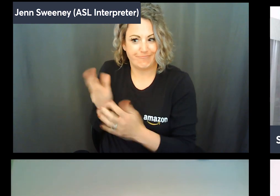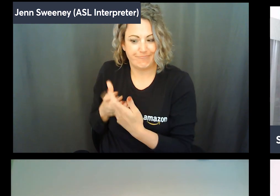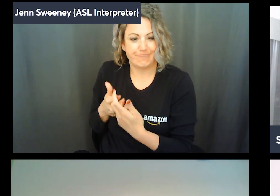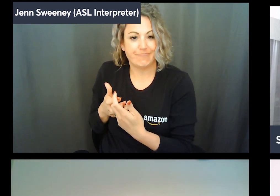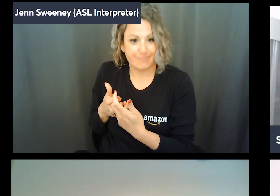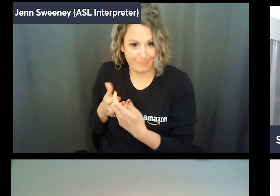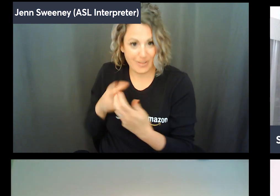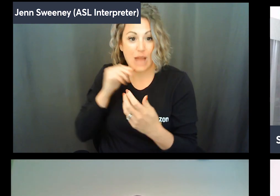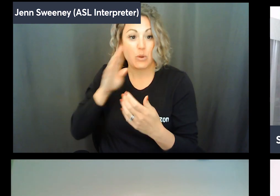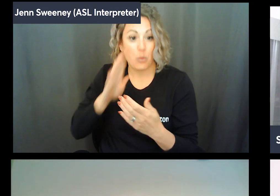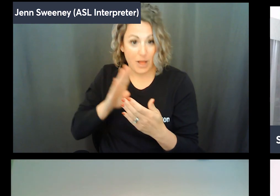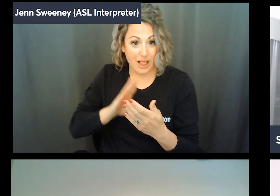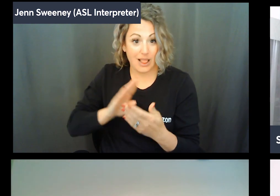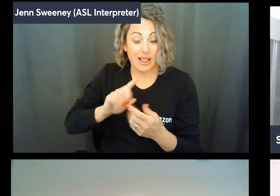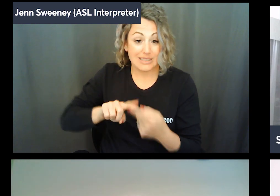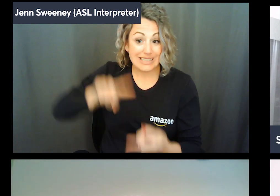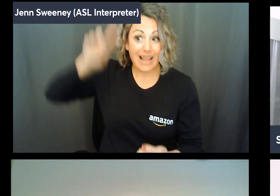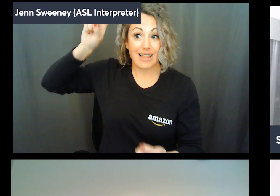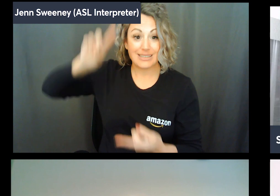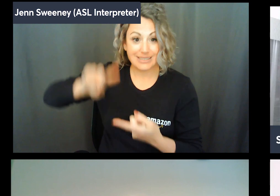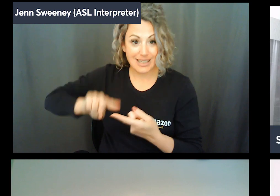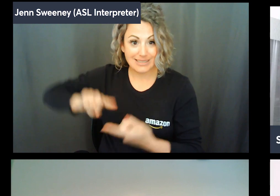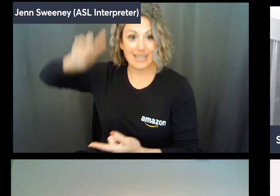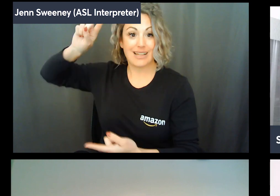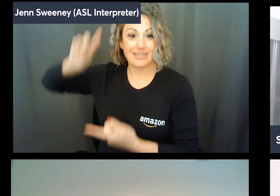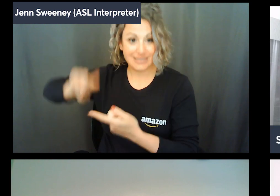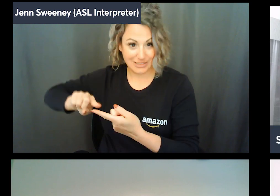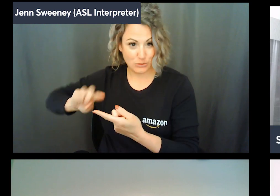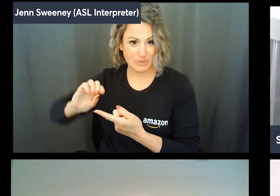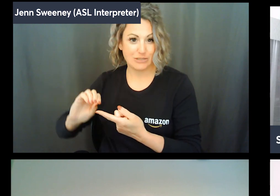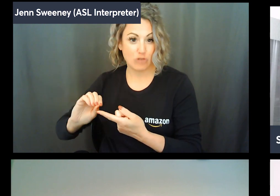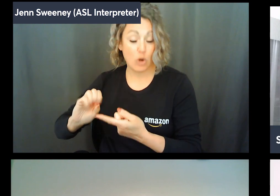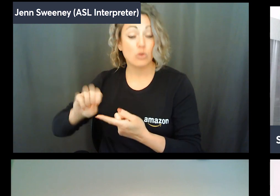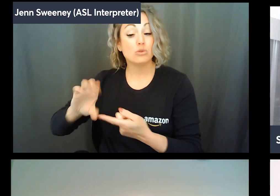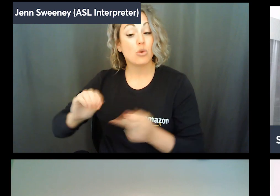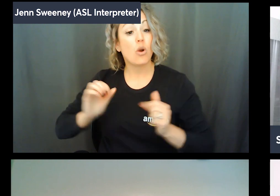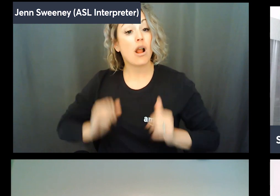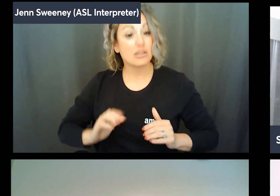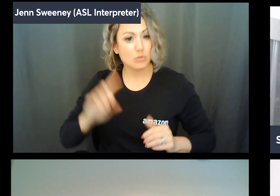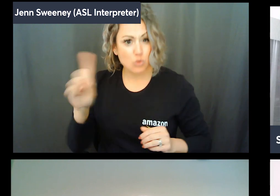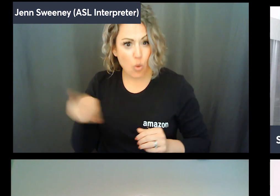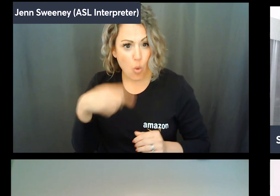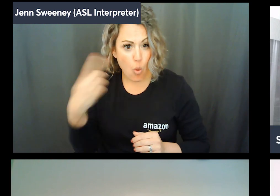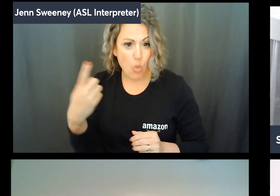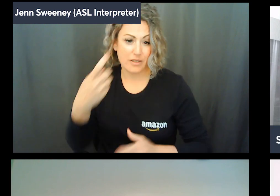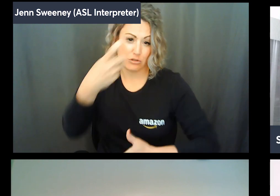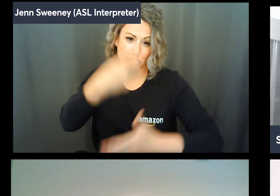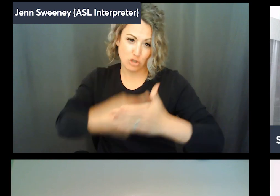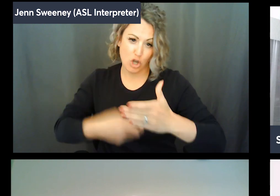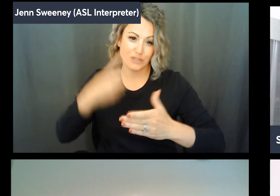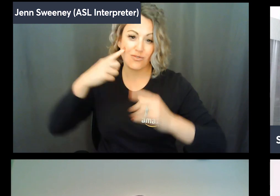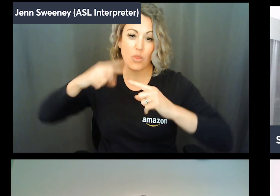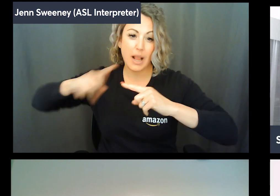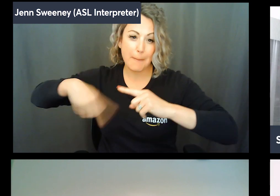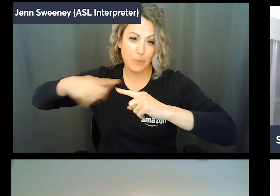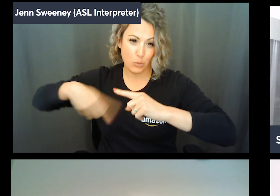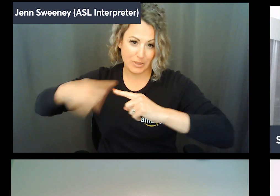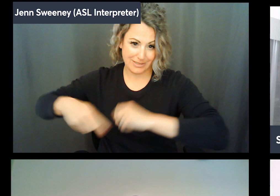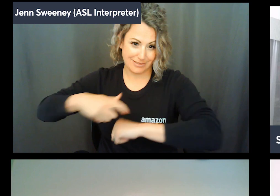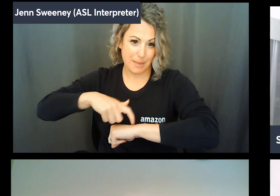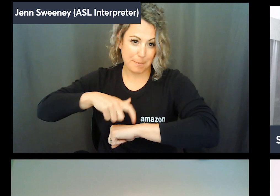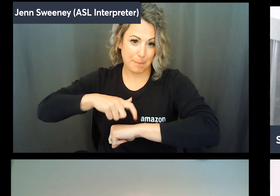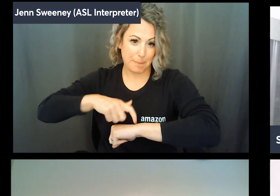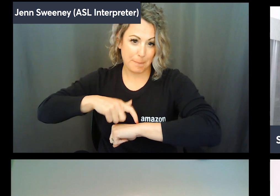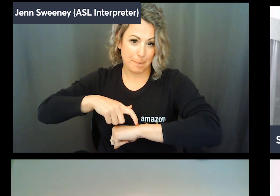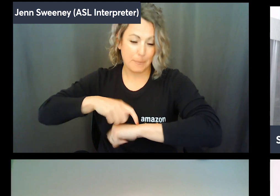in, scale out, and scale down to 0. So customers are only charged for the amount of compute time that they're using, and they are not charged for